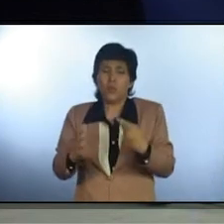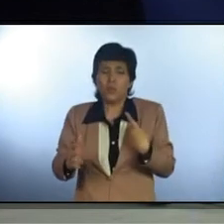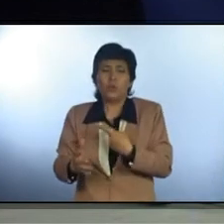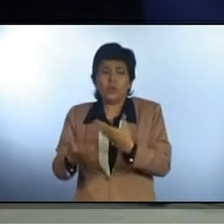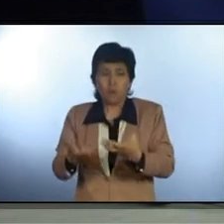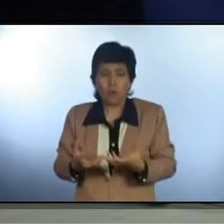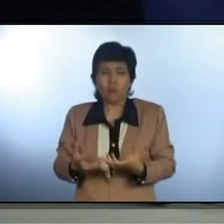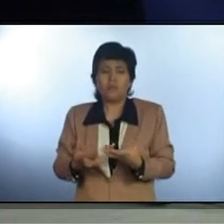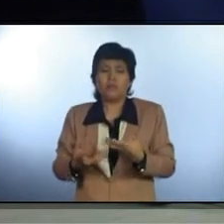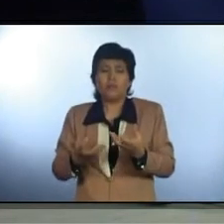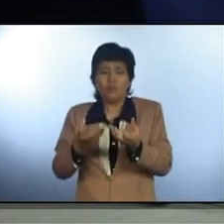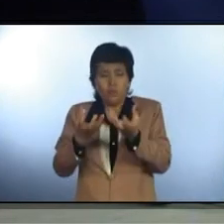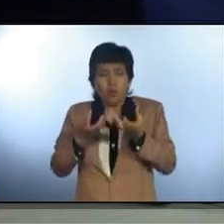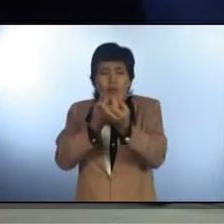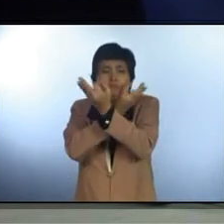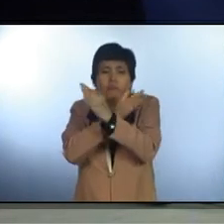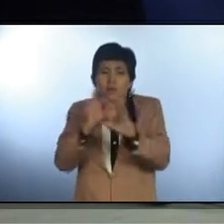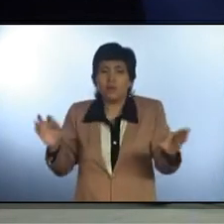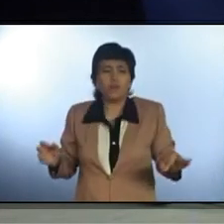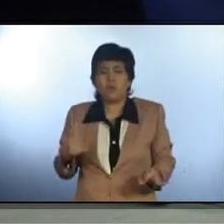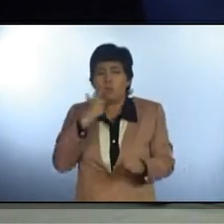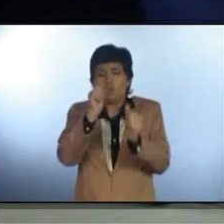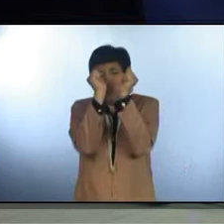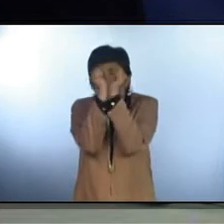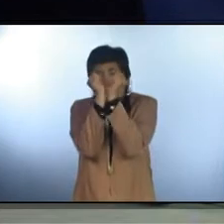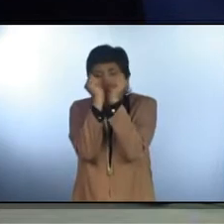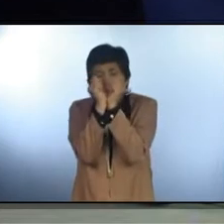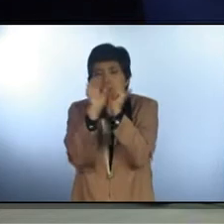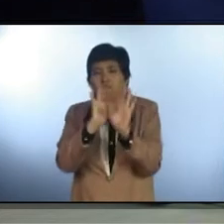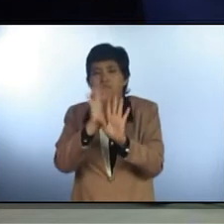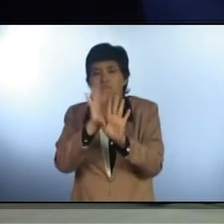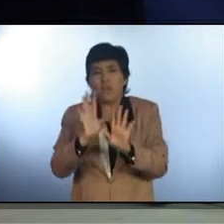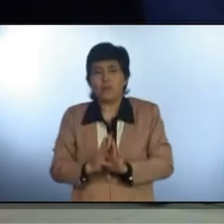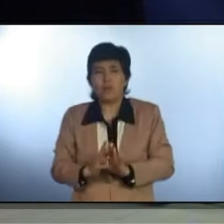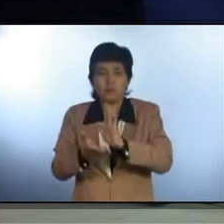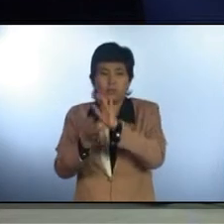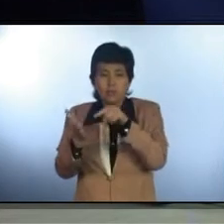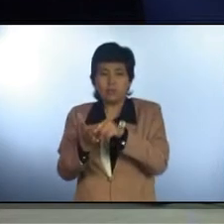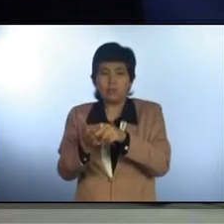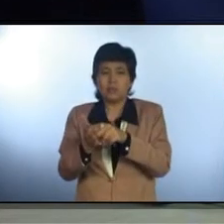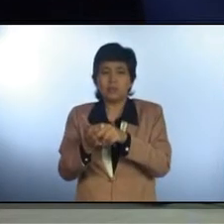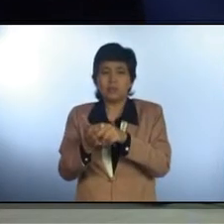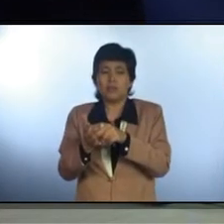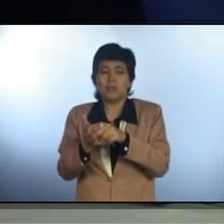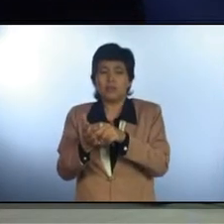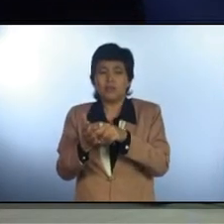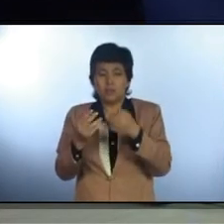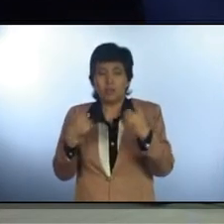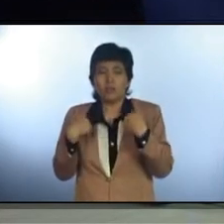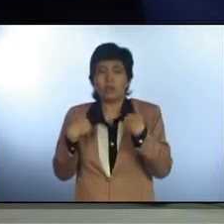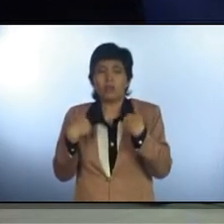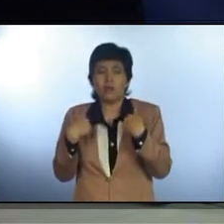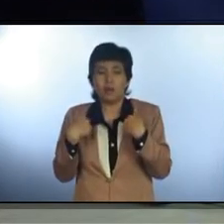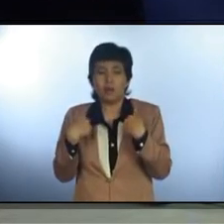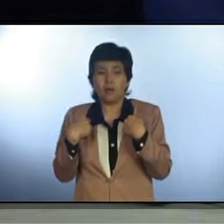We want a sense of freedom. We don't want to be tied up, okay? Now, this is more even prevalent